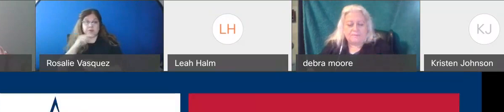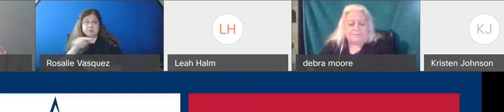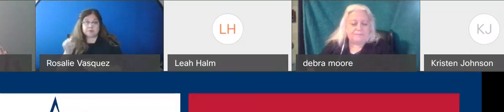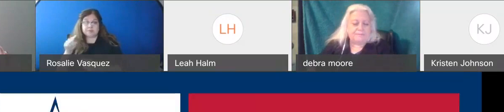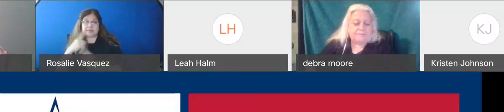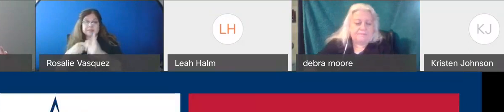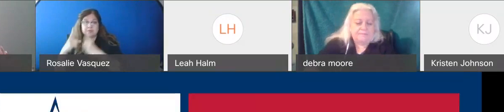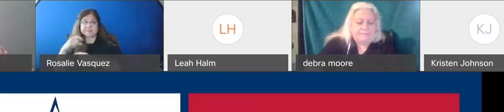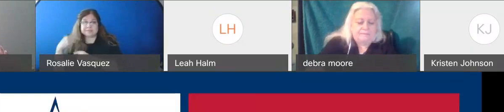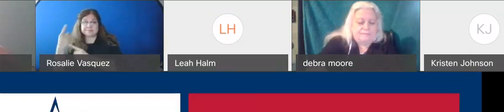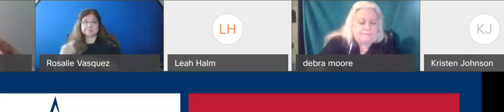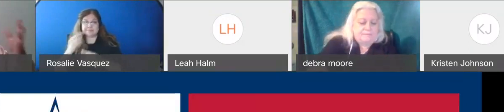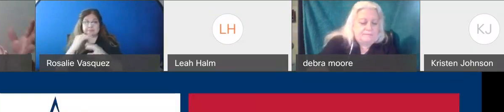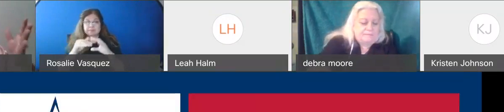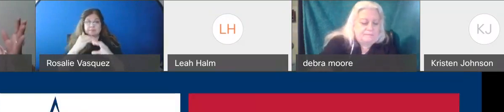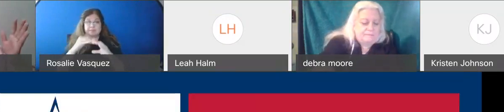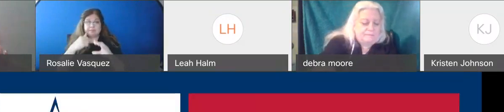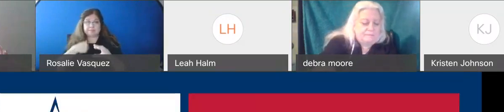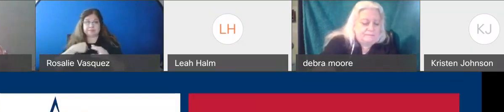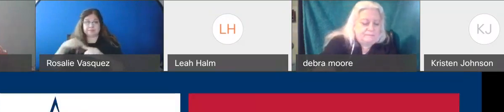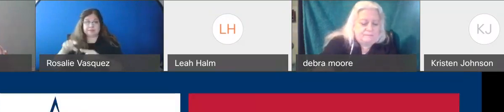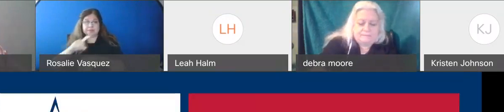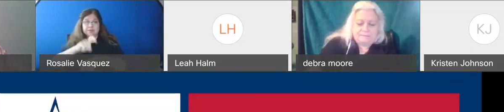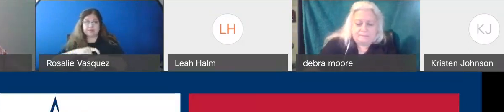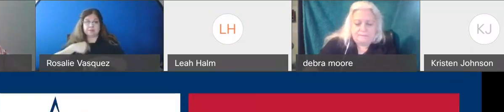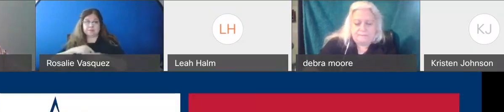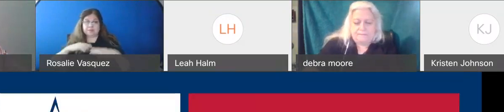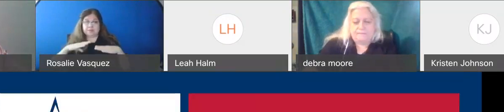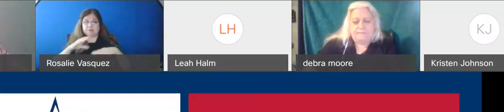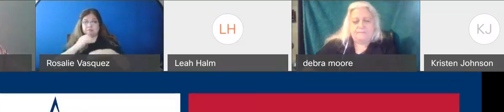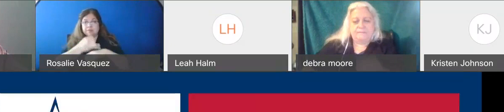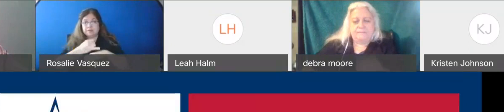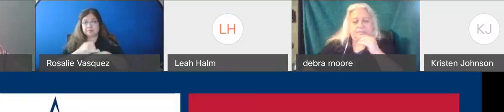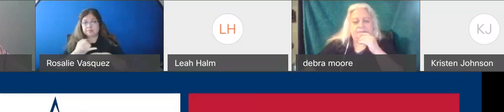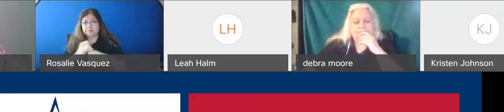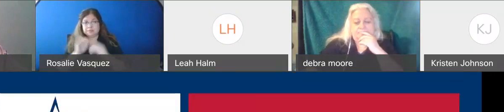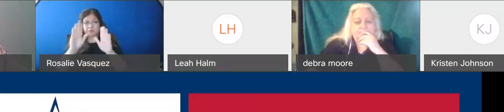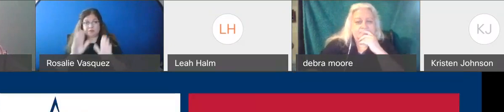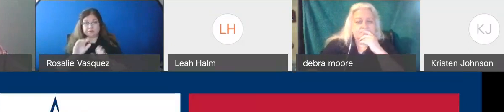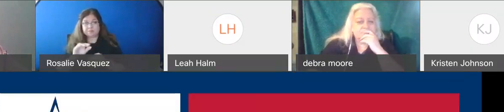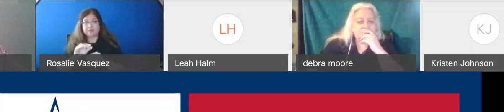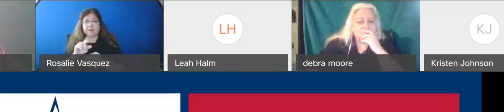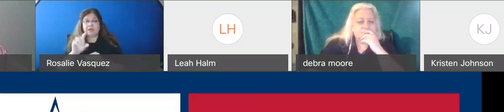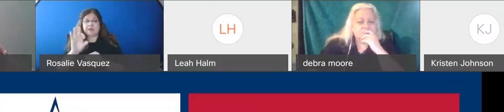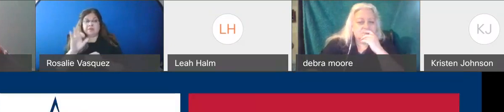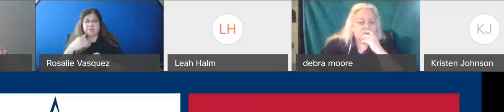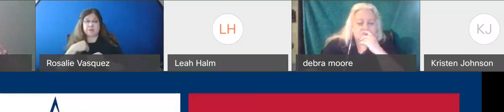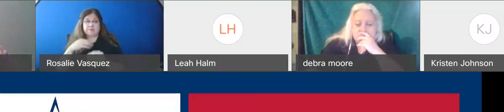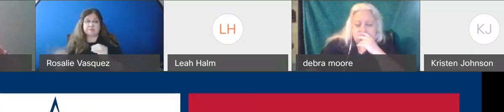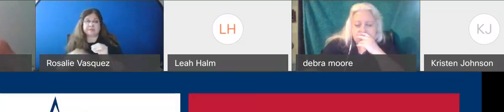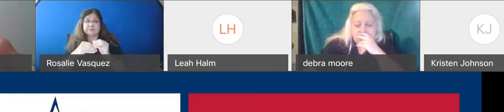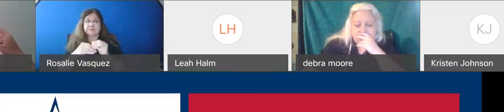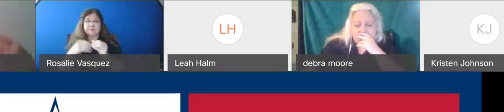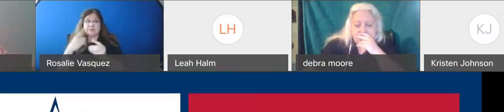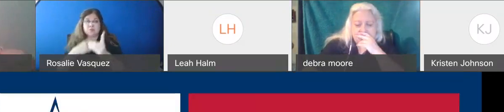asking questions and emailing me throughout the time that we've been off campus, which is awesome. So if you do have additional questions about this